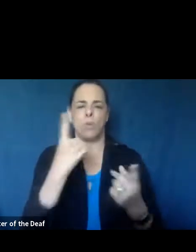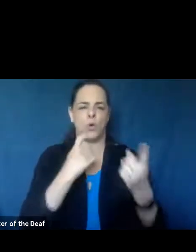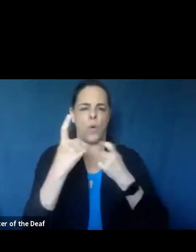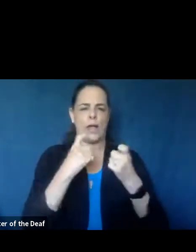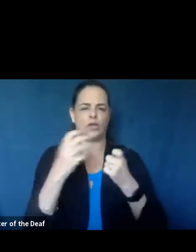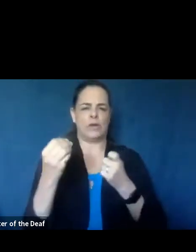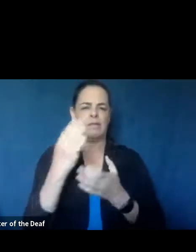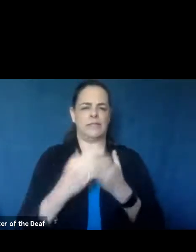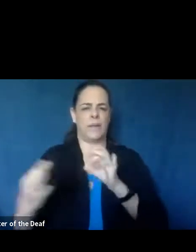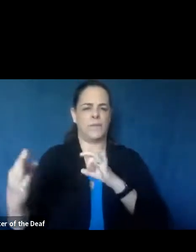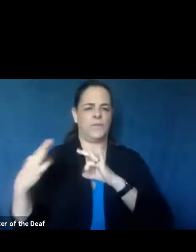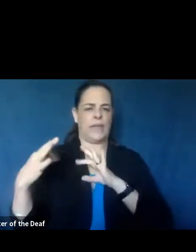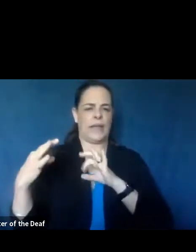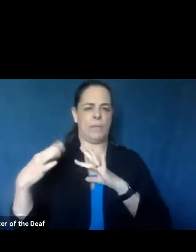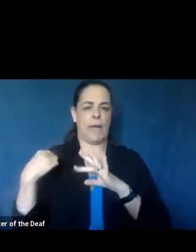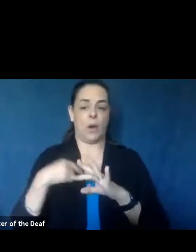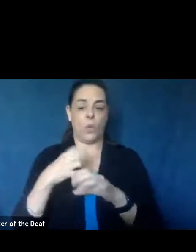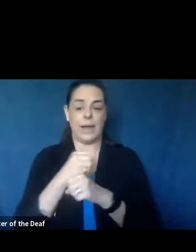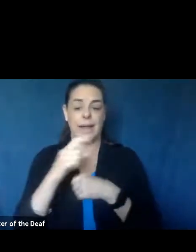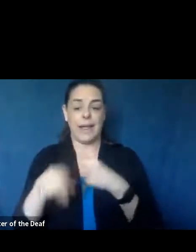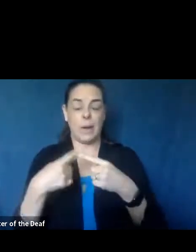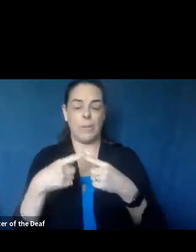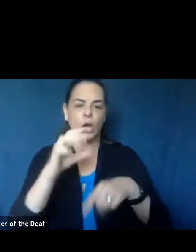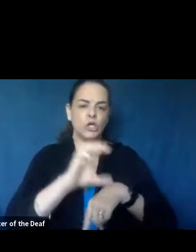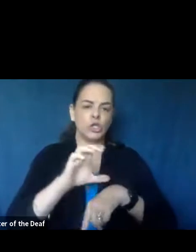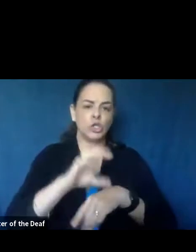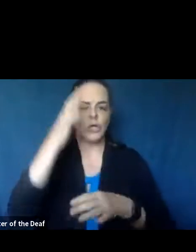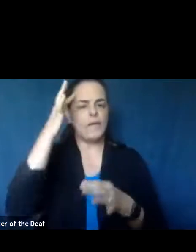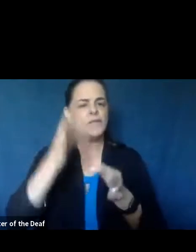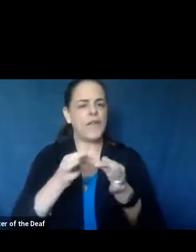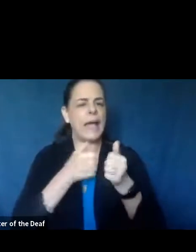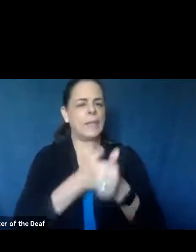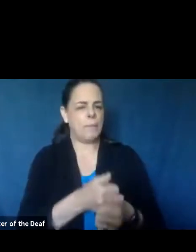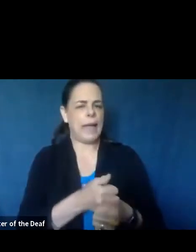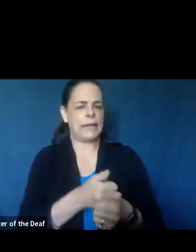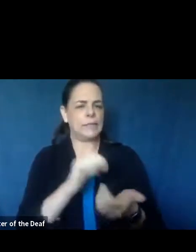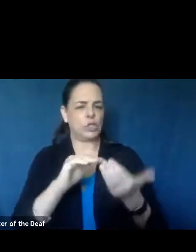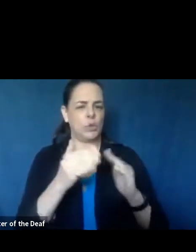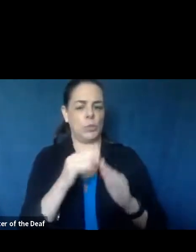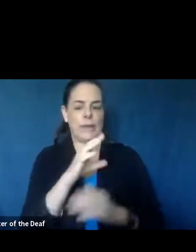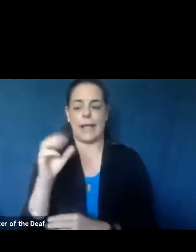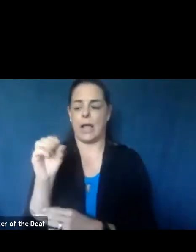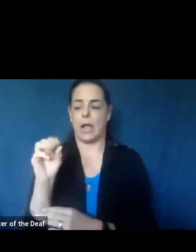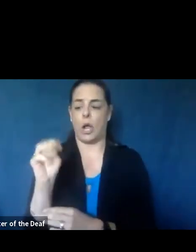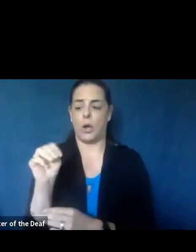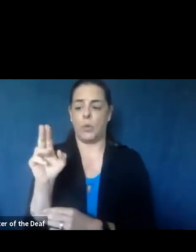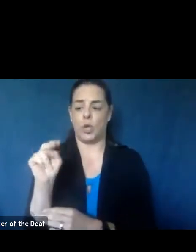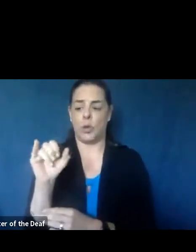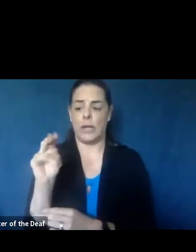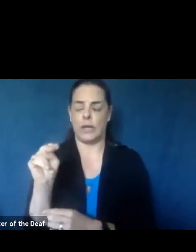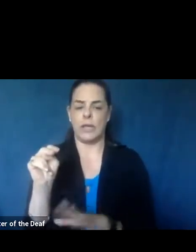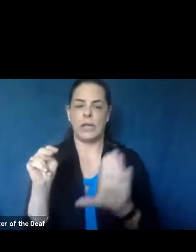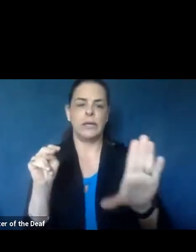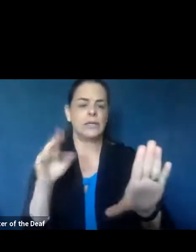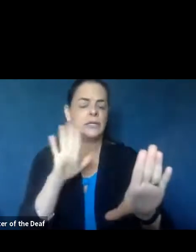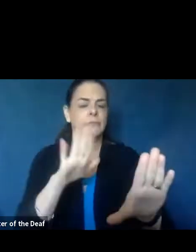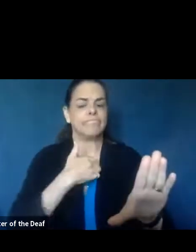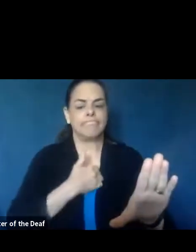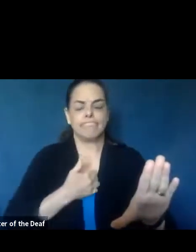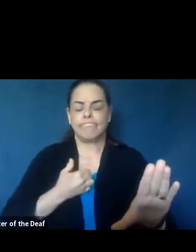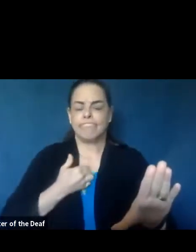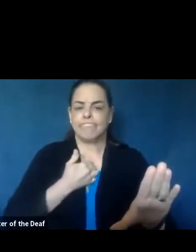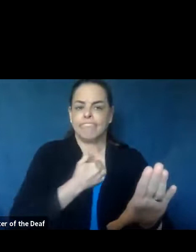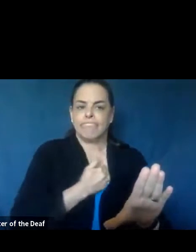receiving about faith-based communities and communion. We apologize if anyone misinterpreted the message